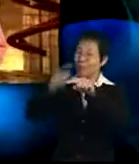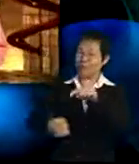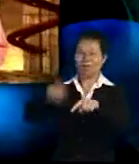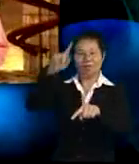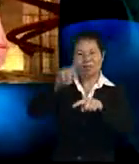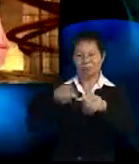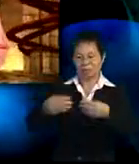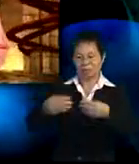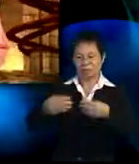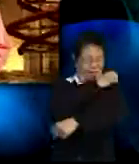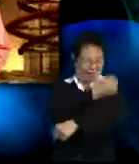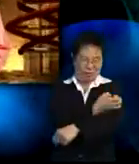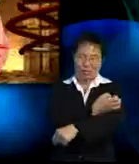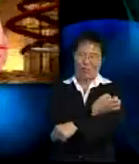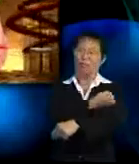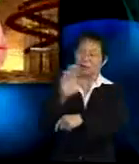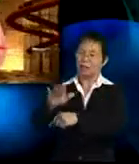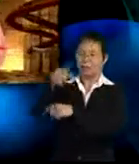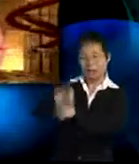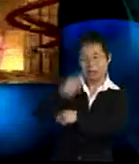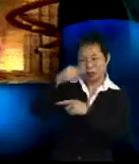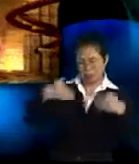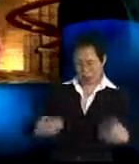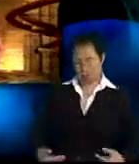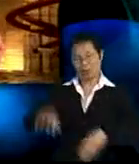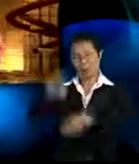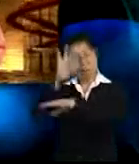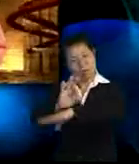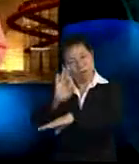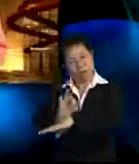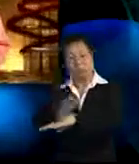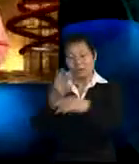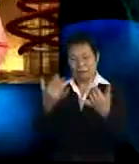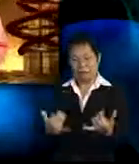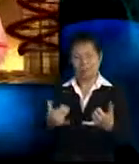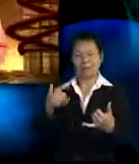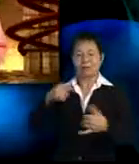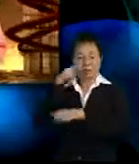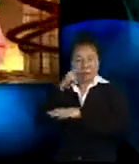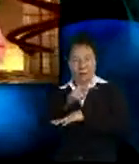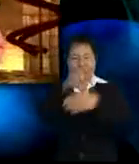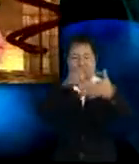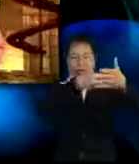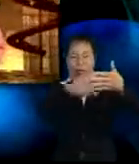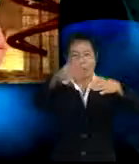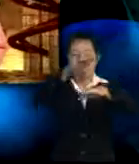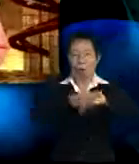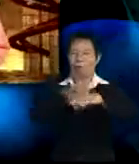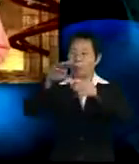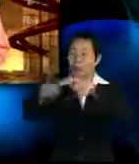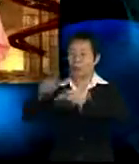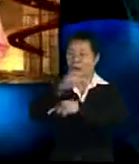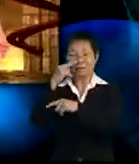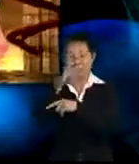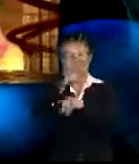not provide energy, but they are needed for body functions. Now, let's look at the table on minerals